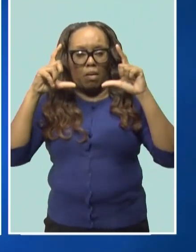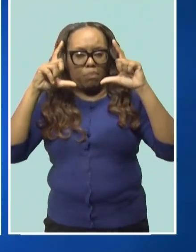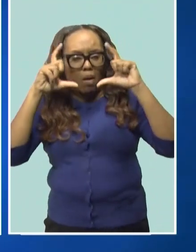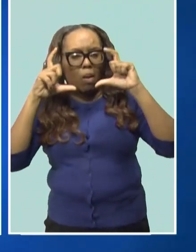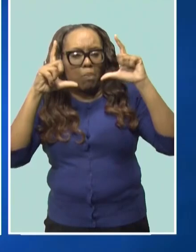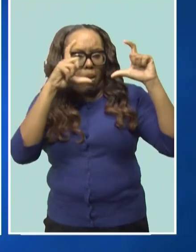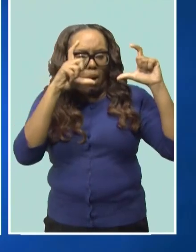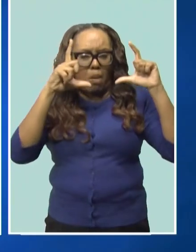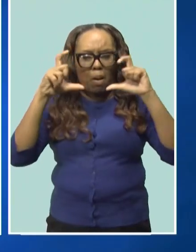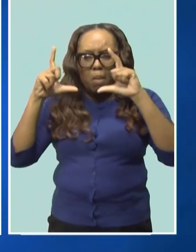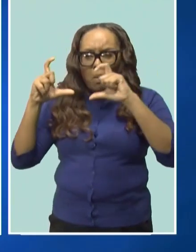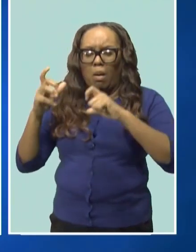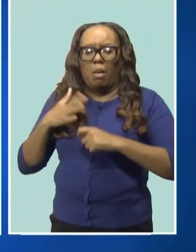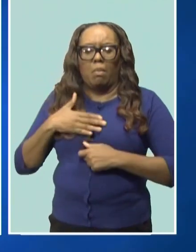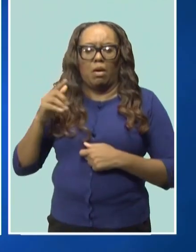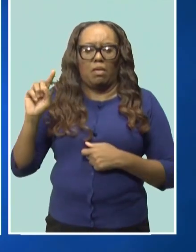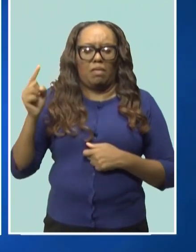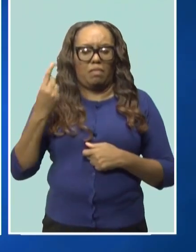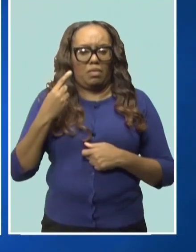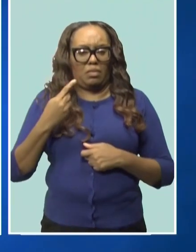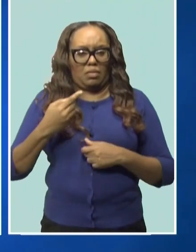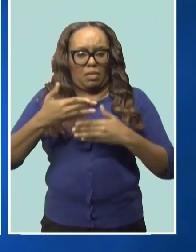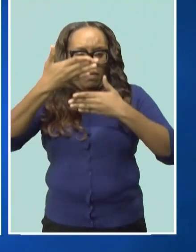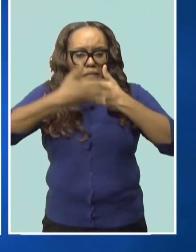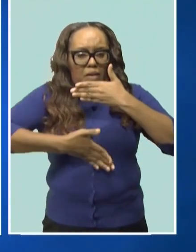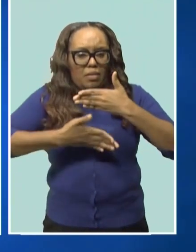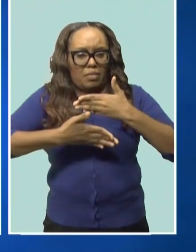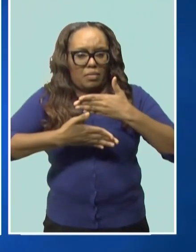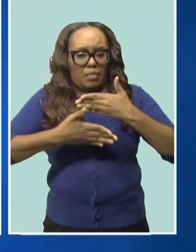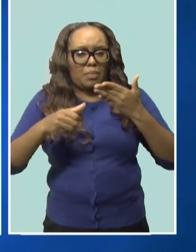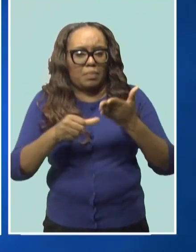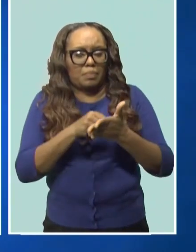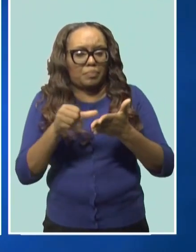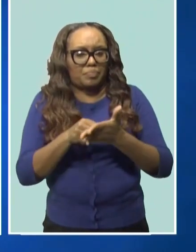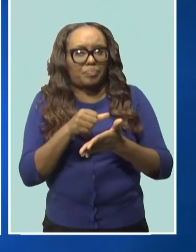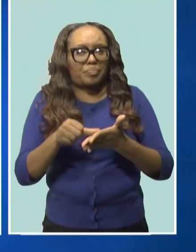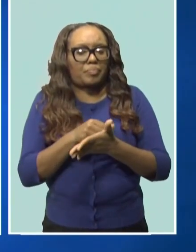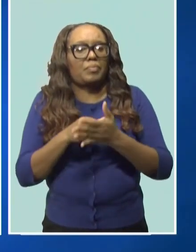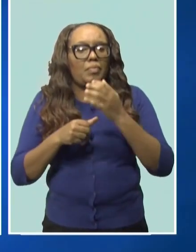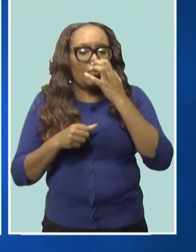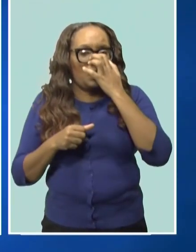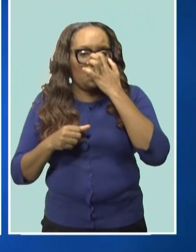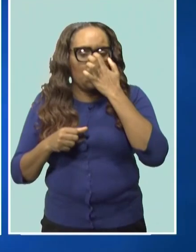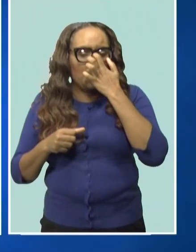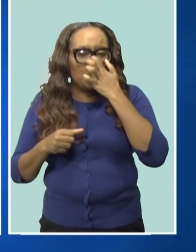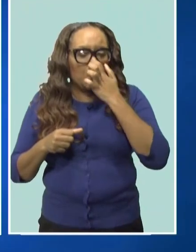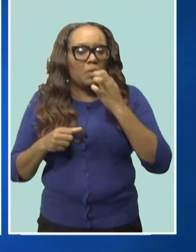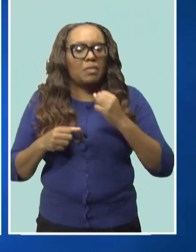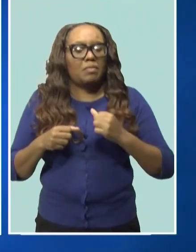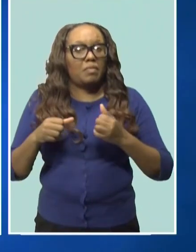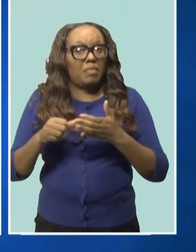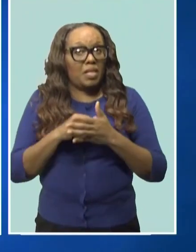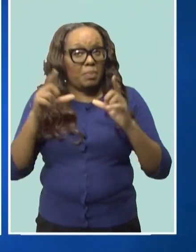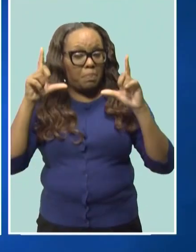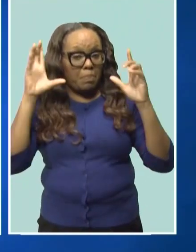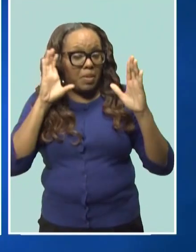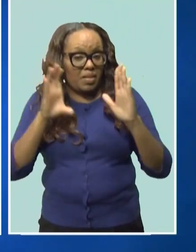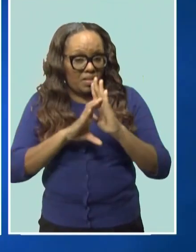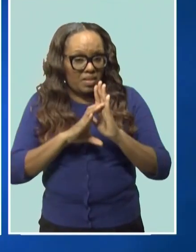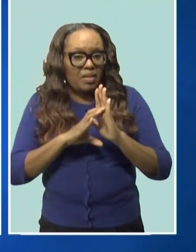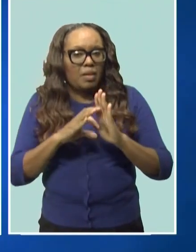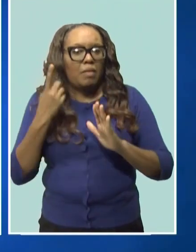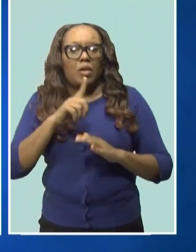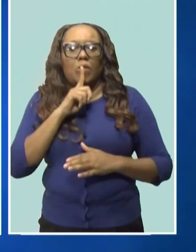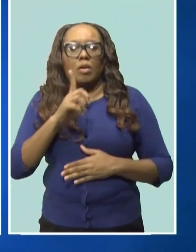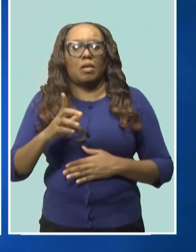I snapped my first front-page photograph of the accused in a very high-profile court case. The priest Henderson Guy,